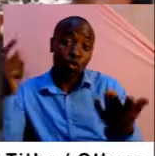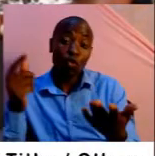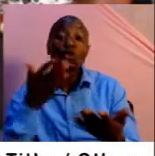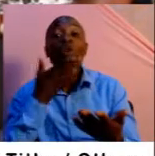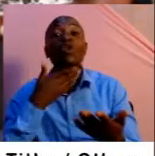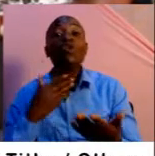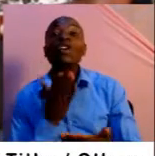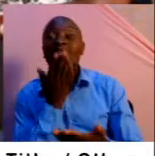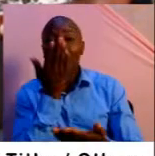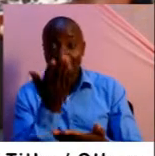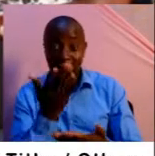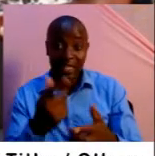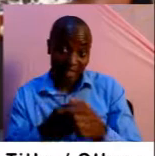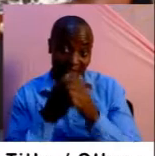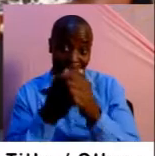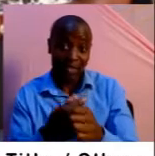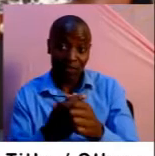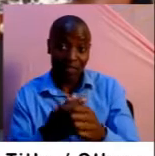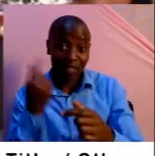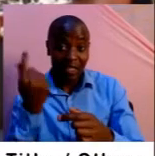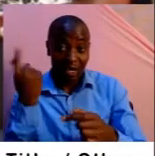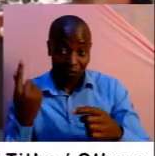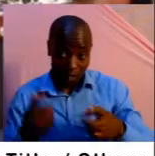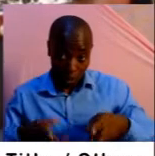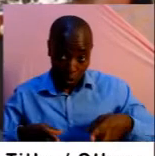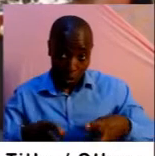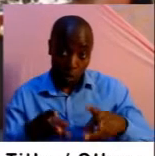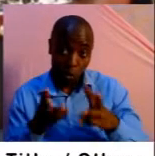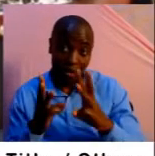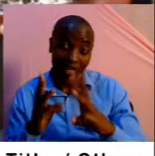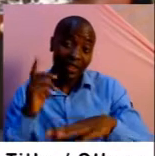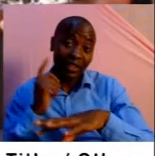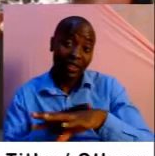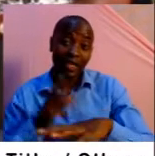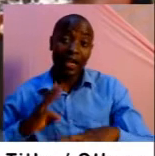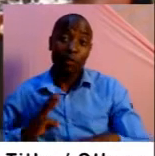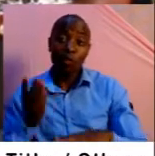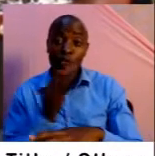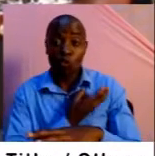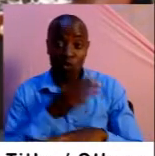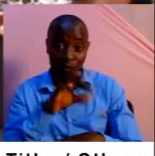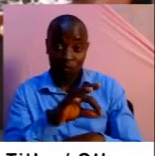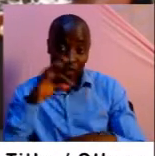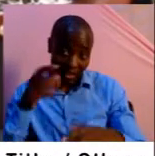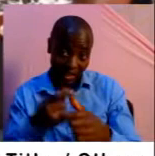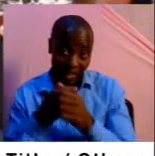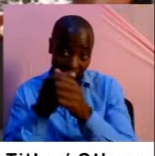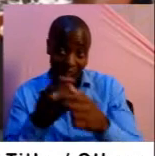want rewards in every way. So when we don't find those rewards